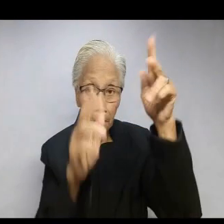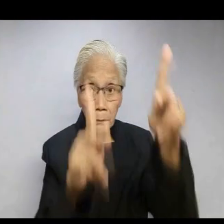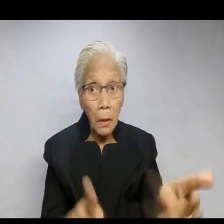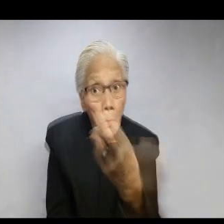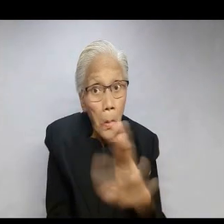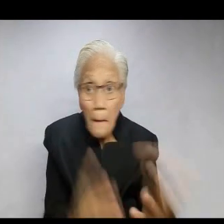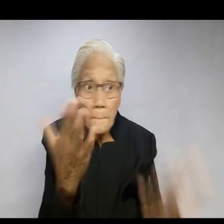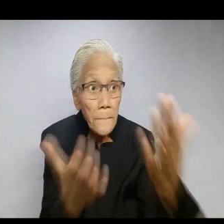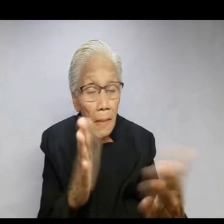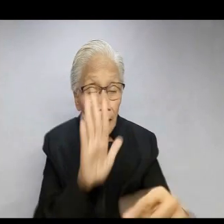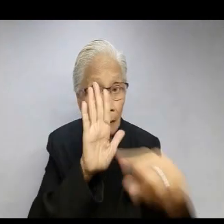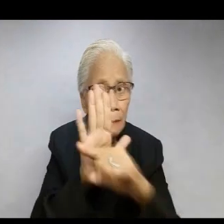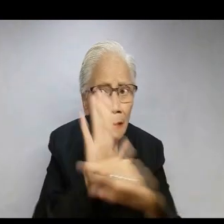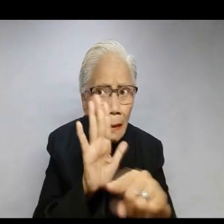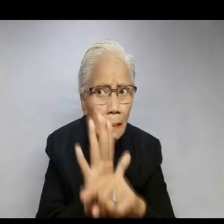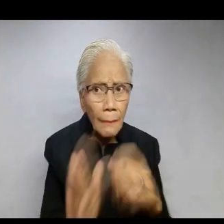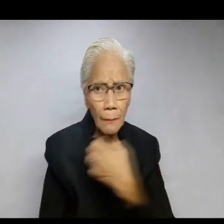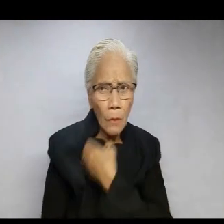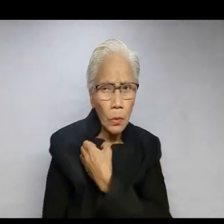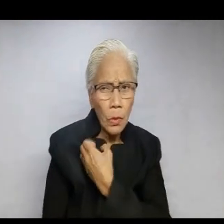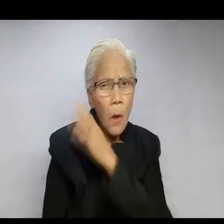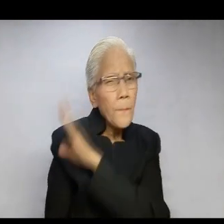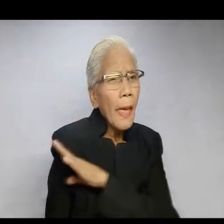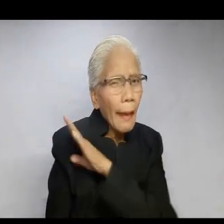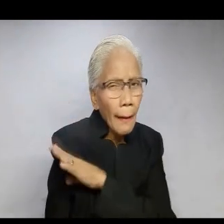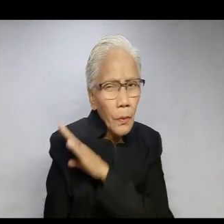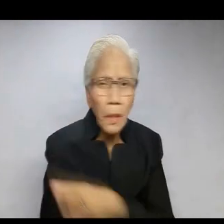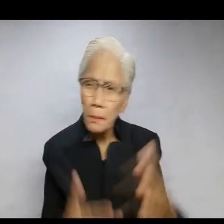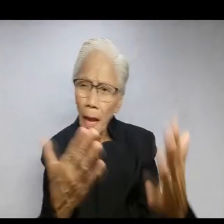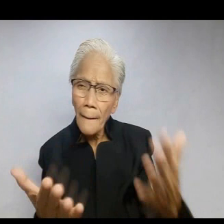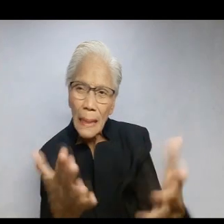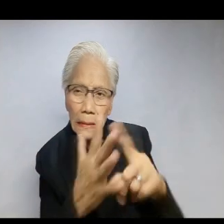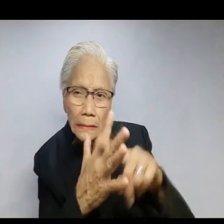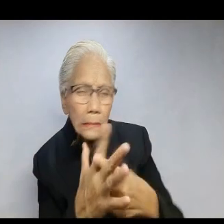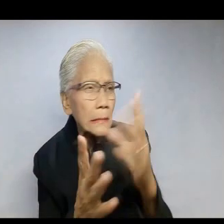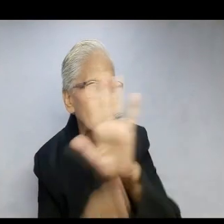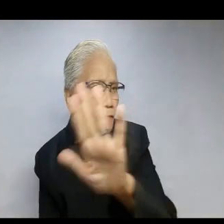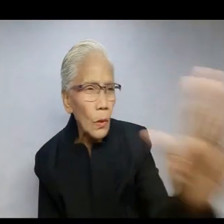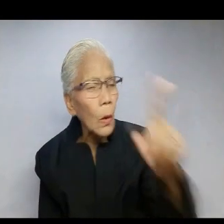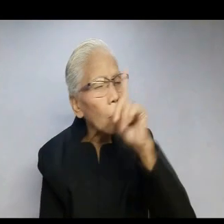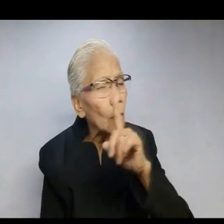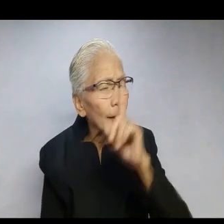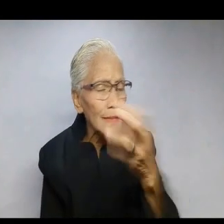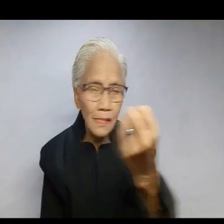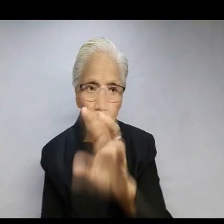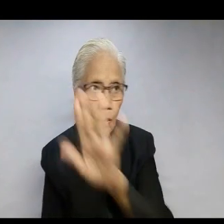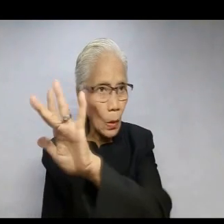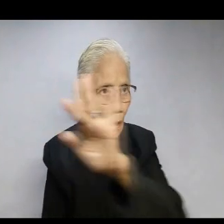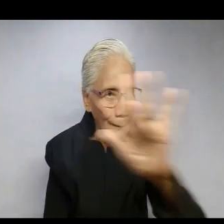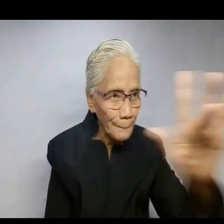person? Are there negative emotions and behaviors that may be at the root of